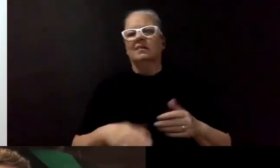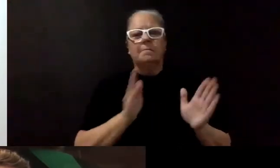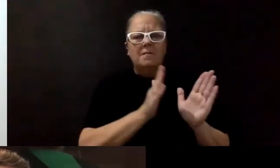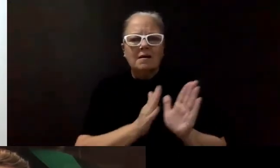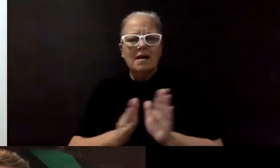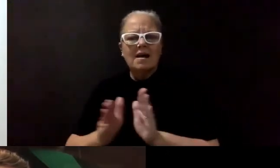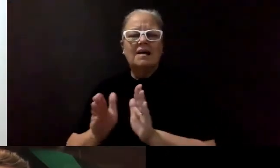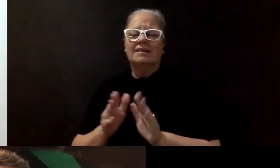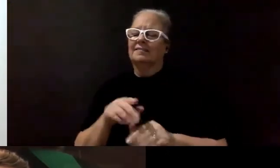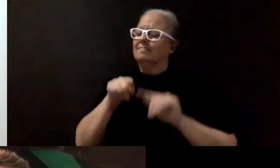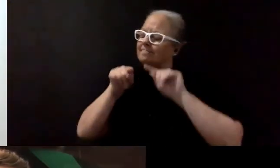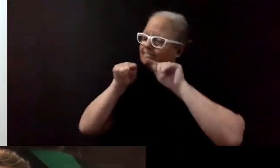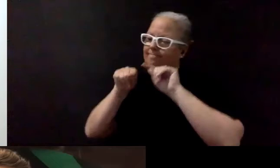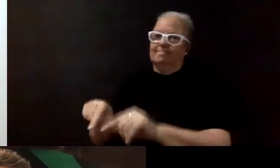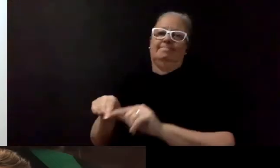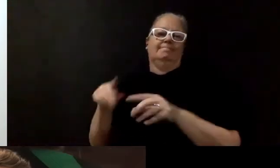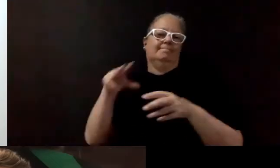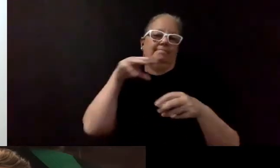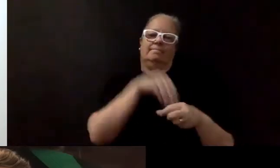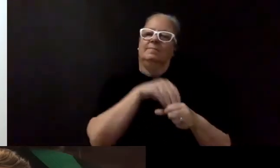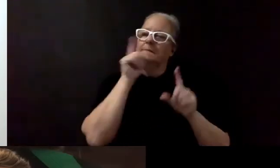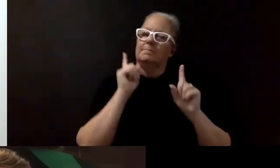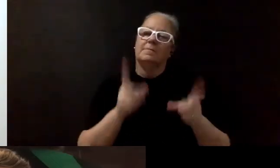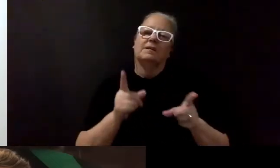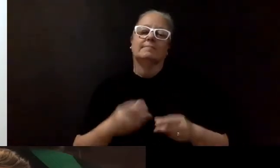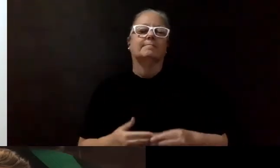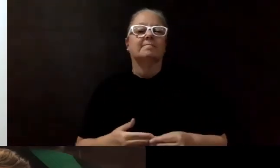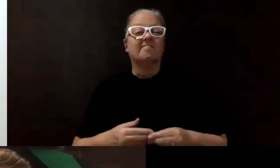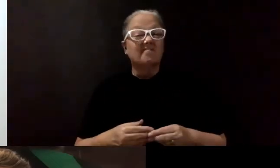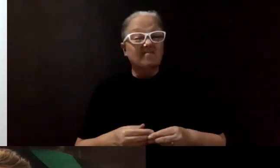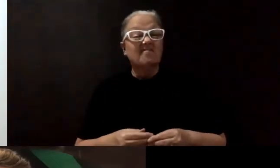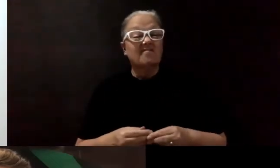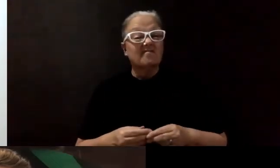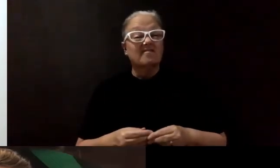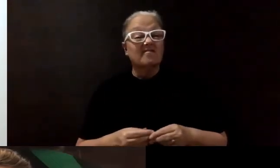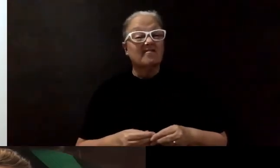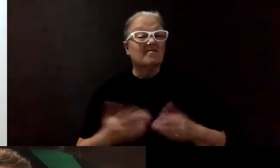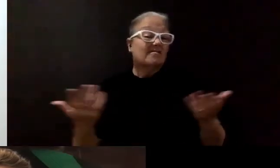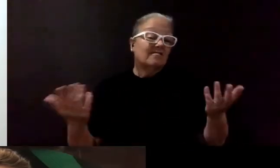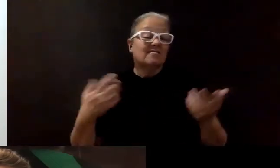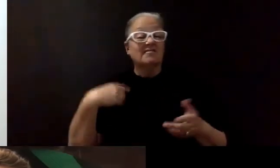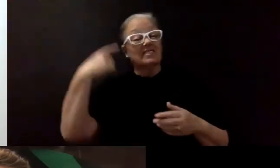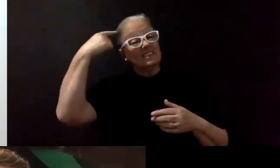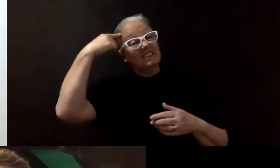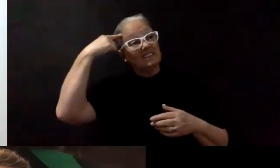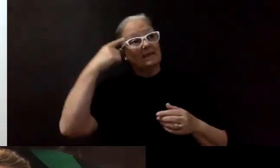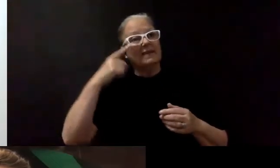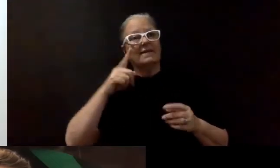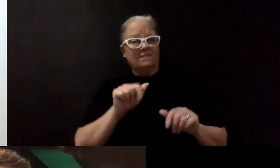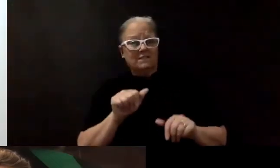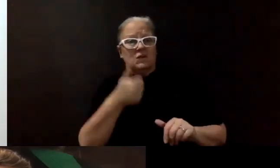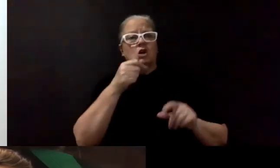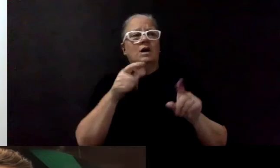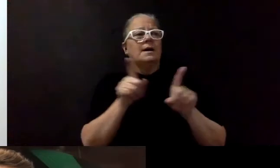important. I guess that's what I would say in terms of the first steps. And also, I mean, what